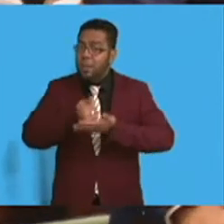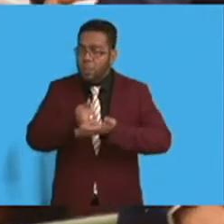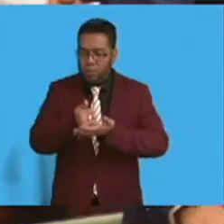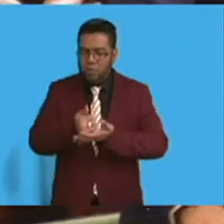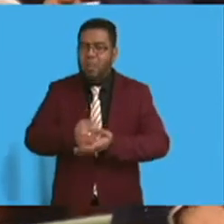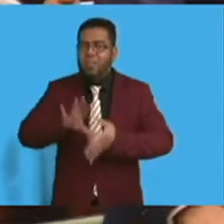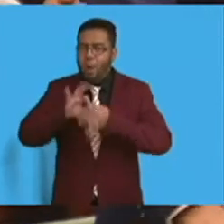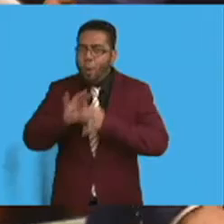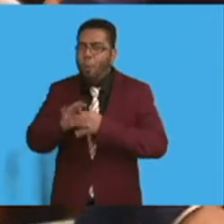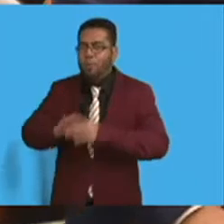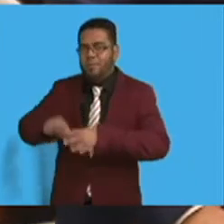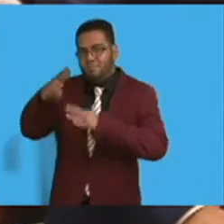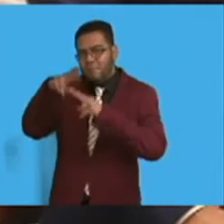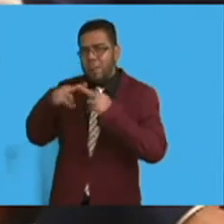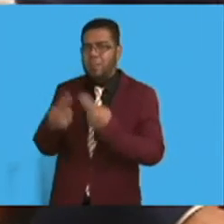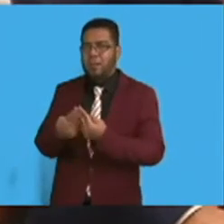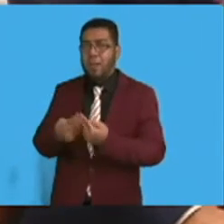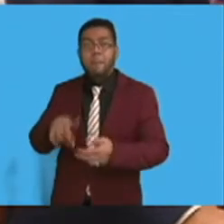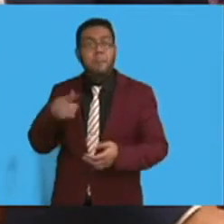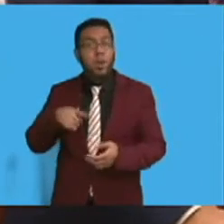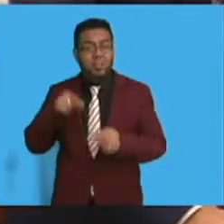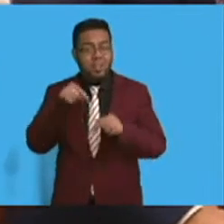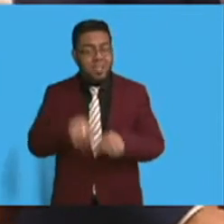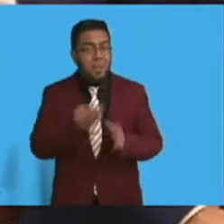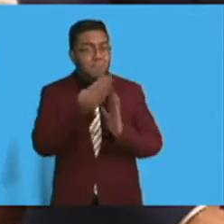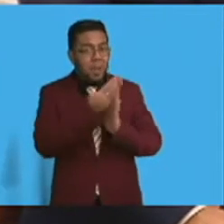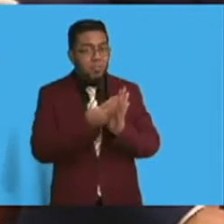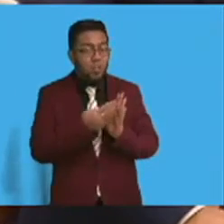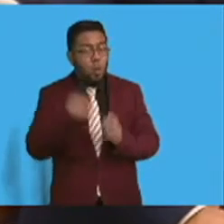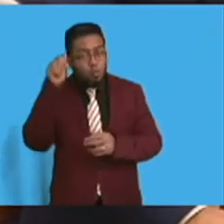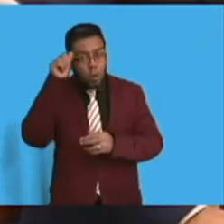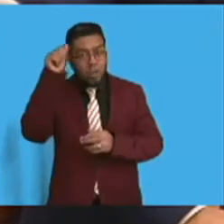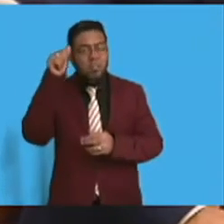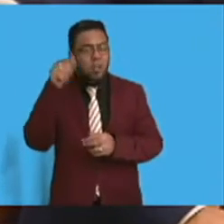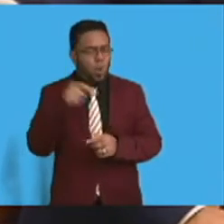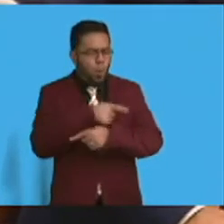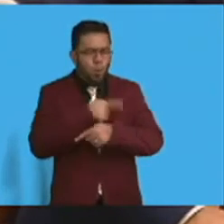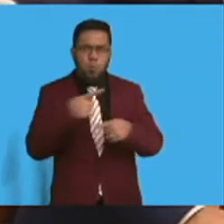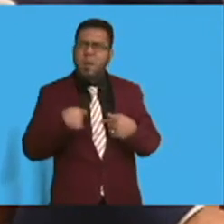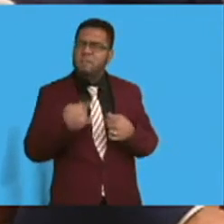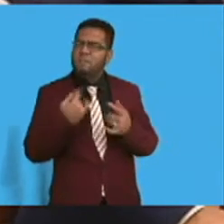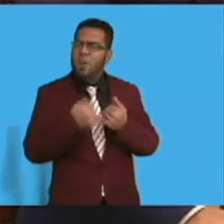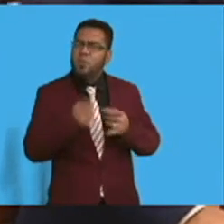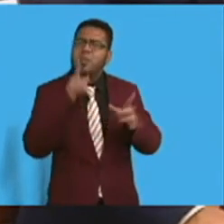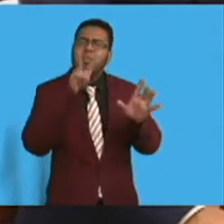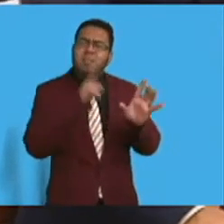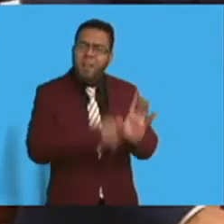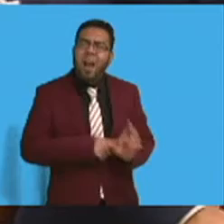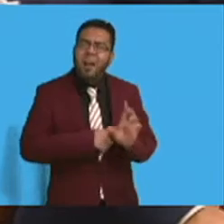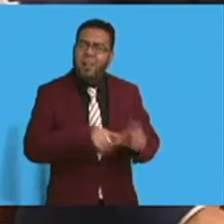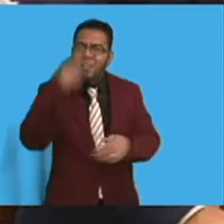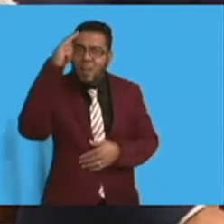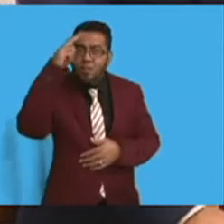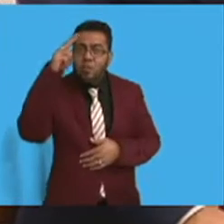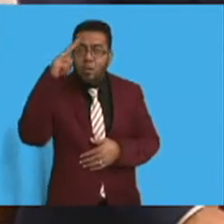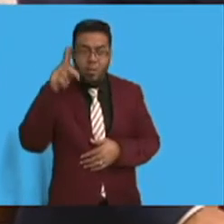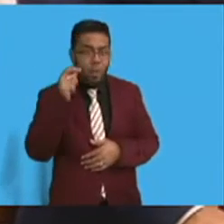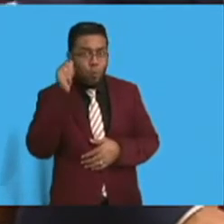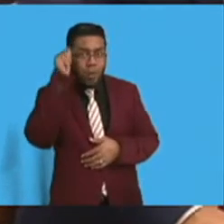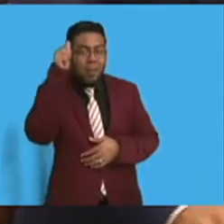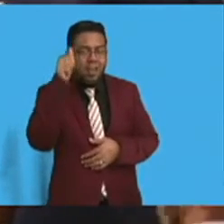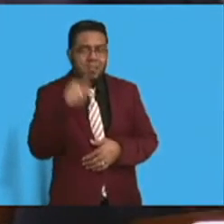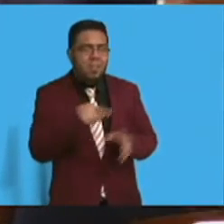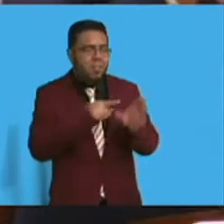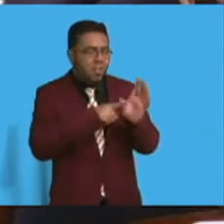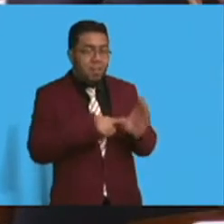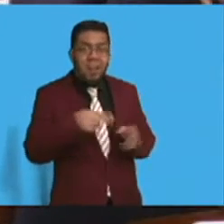own. Because this is a budget, Madam Speaker, that recognizes we are a young nation. It recognizes the potential of the next generation of Fijians,